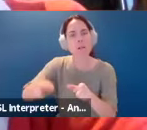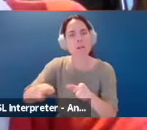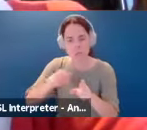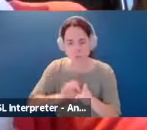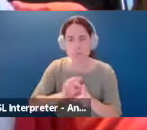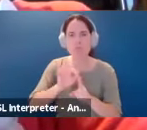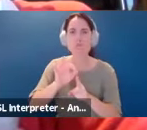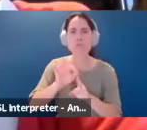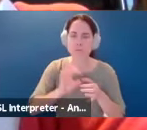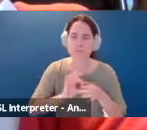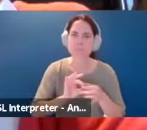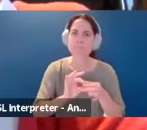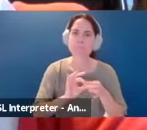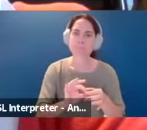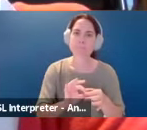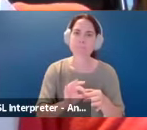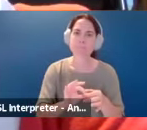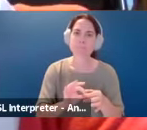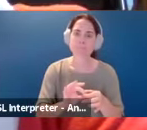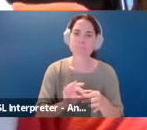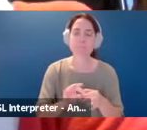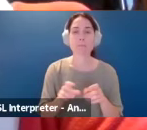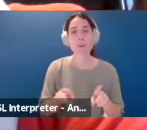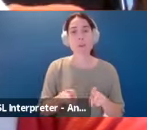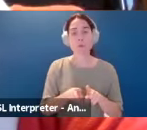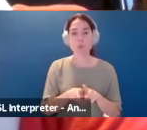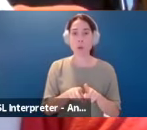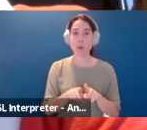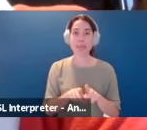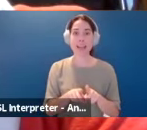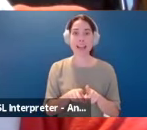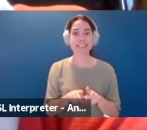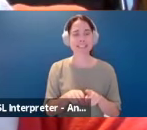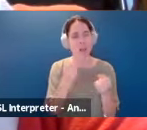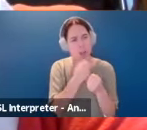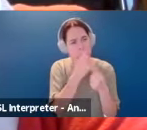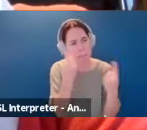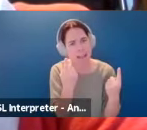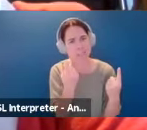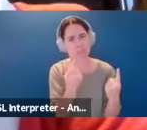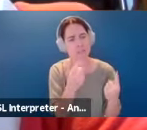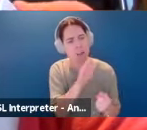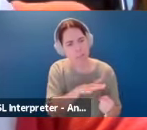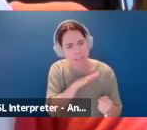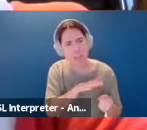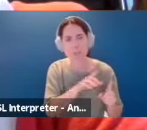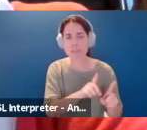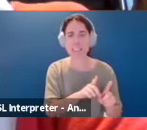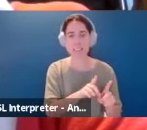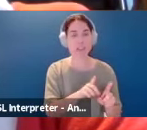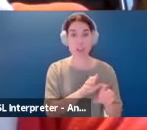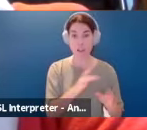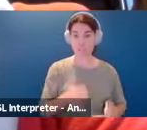with um compassion is not just a a warm feeling or not just uh sharing in the suffering of others compassion